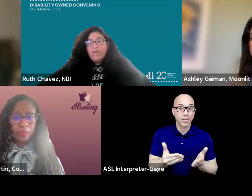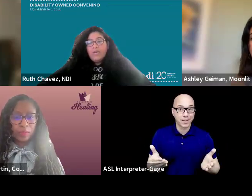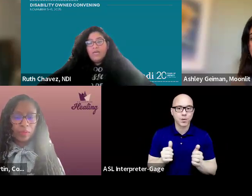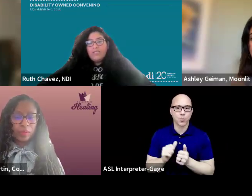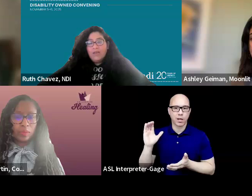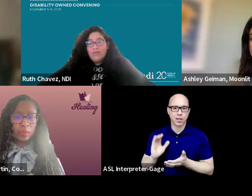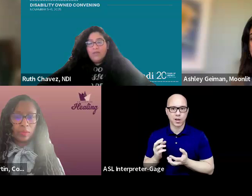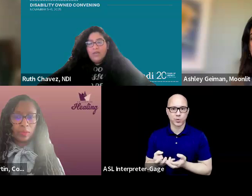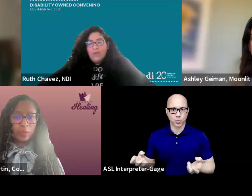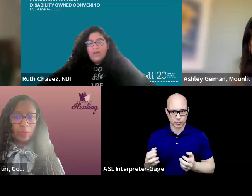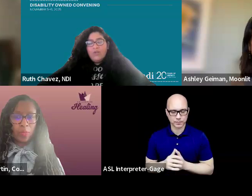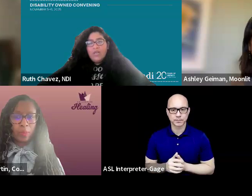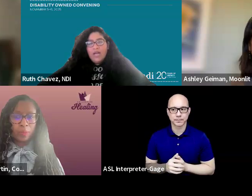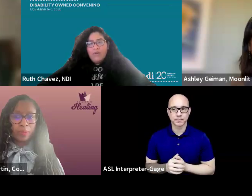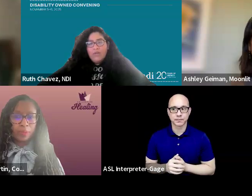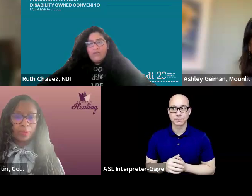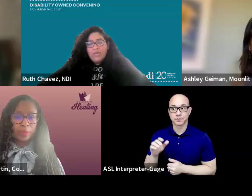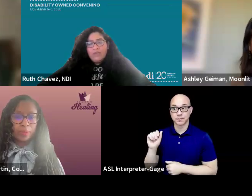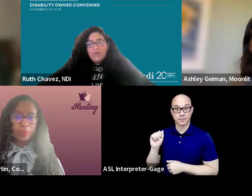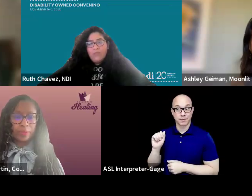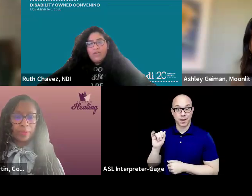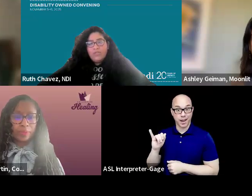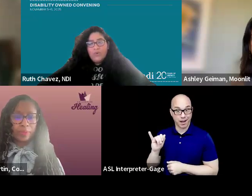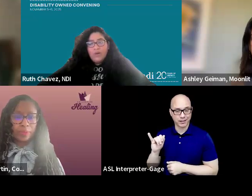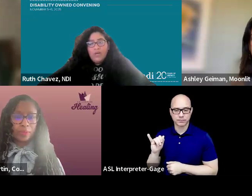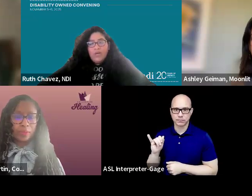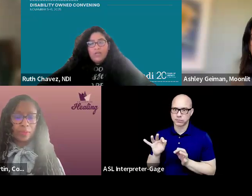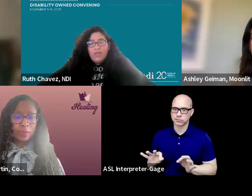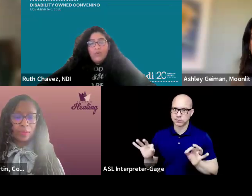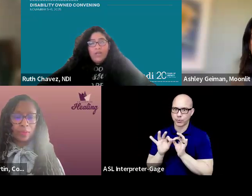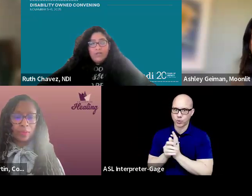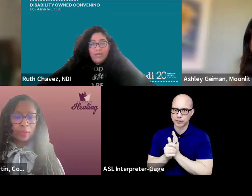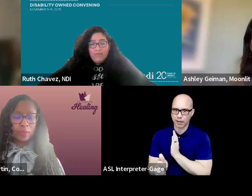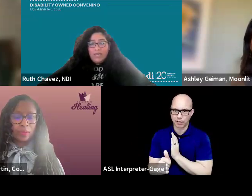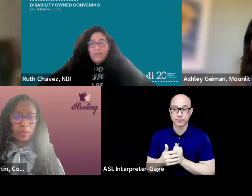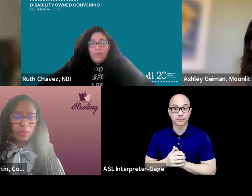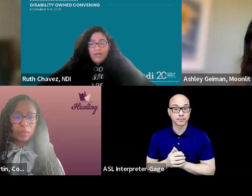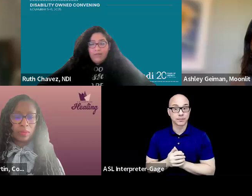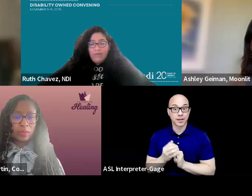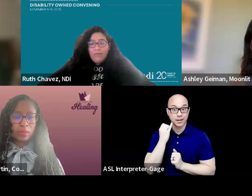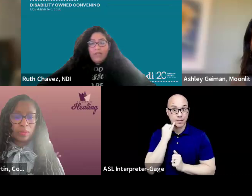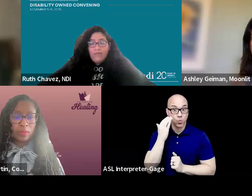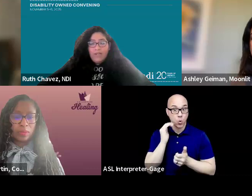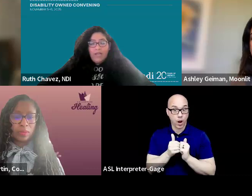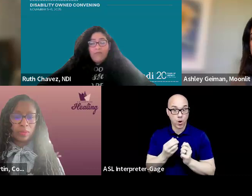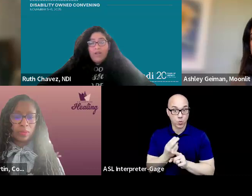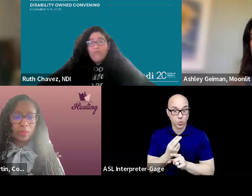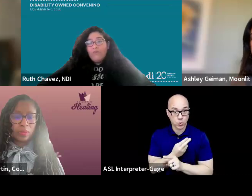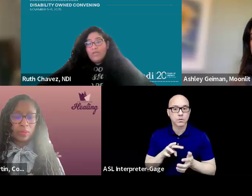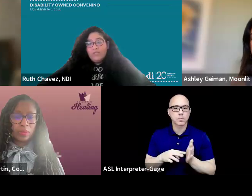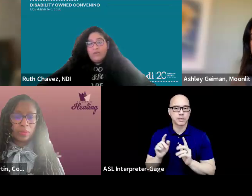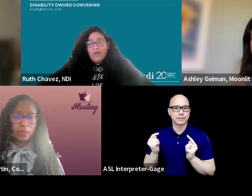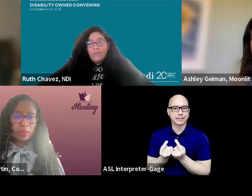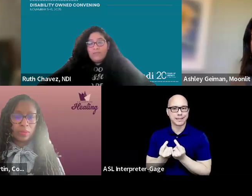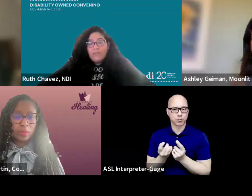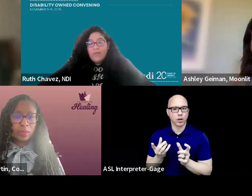is becoming a key skill. By learning how to use it, you make sure that you and your team stay competitive, relevant, and ready